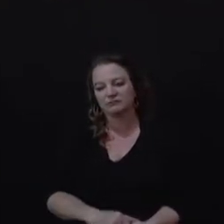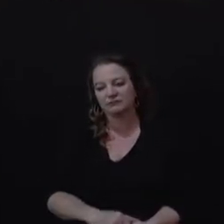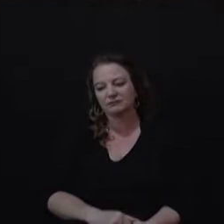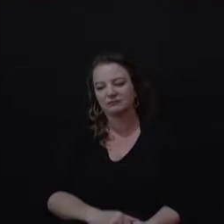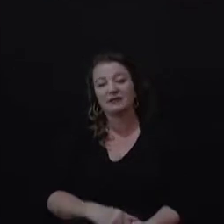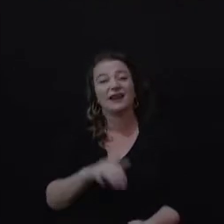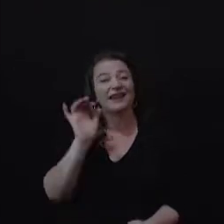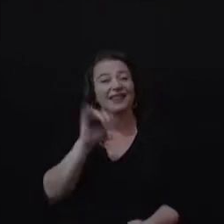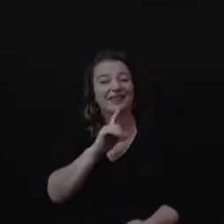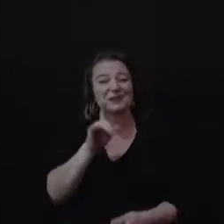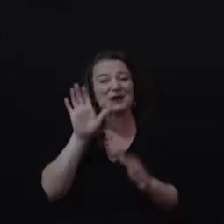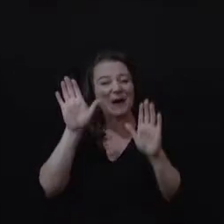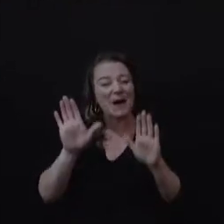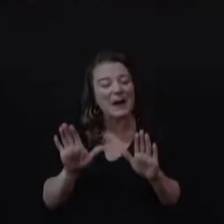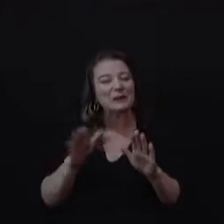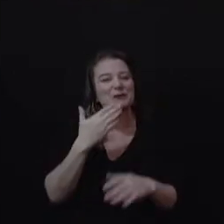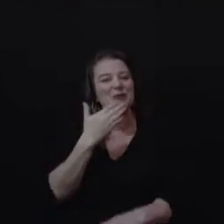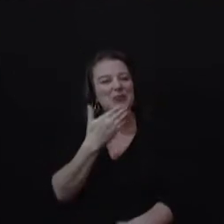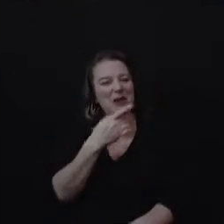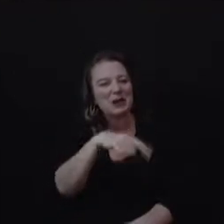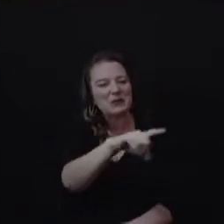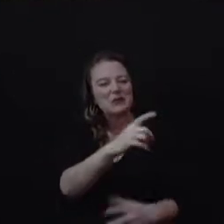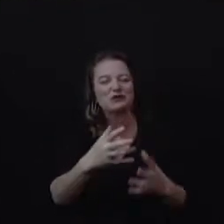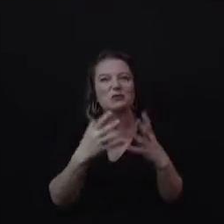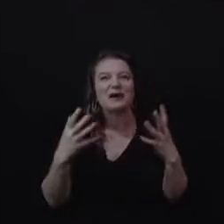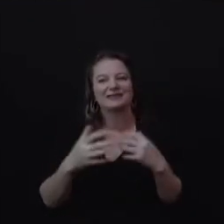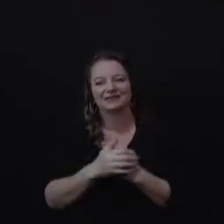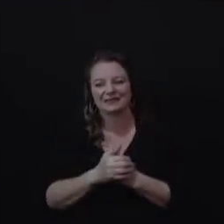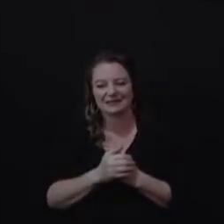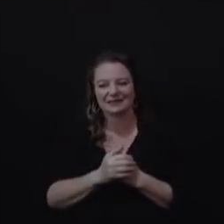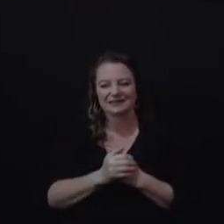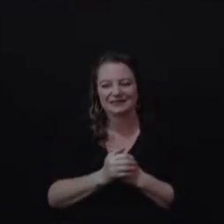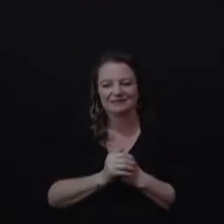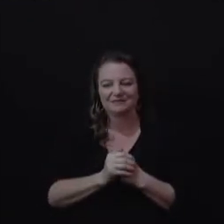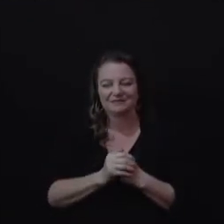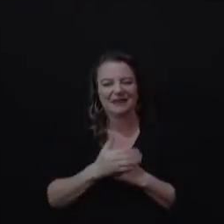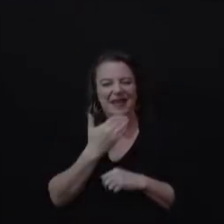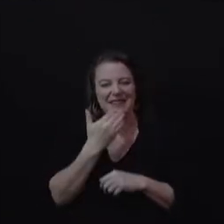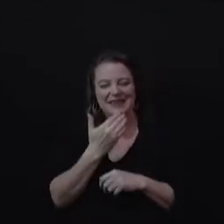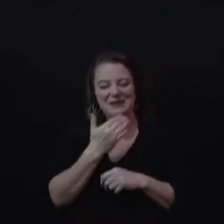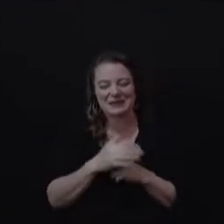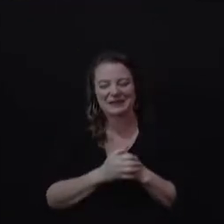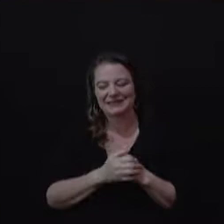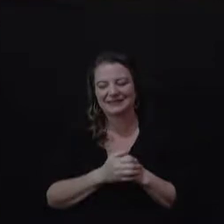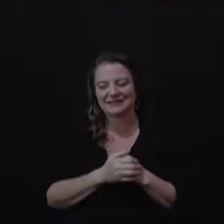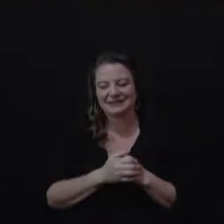That was awesome. Thank you guys so much. Thanks, Phil. All